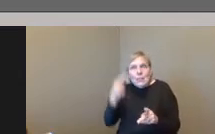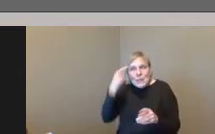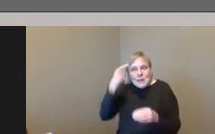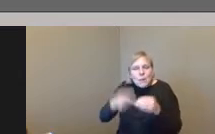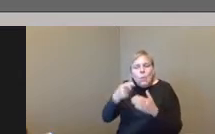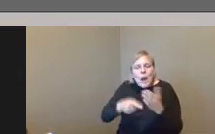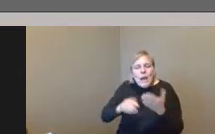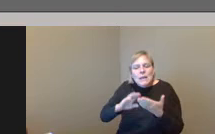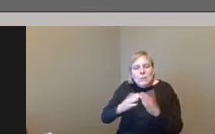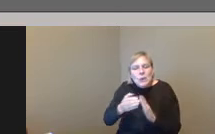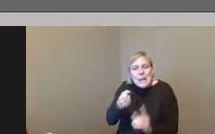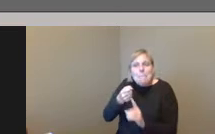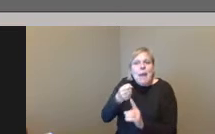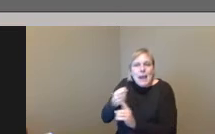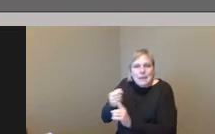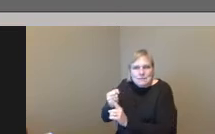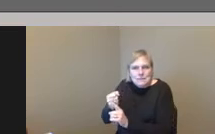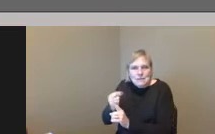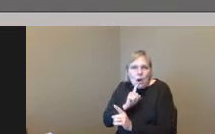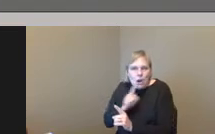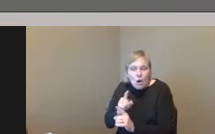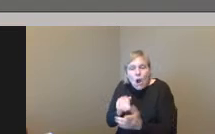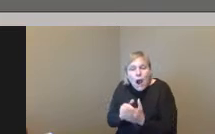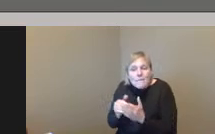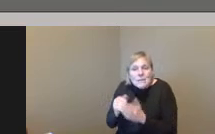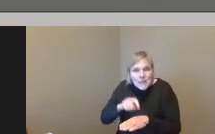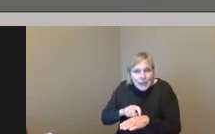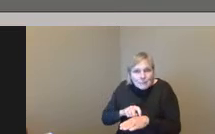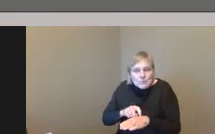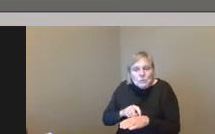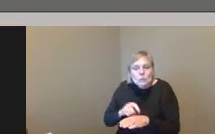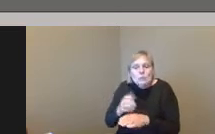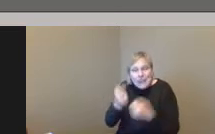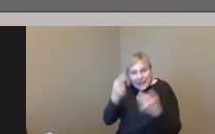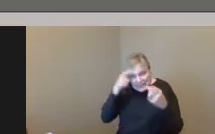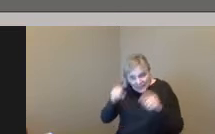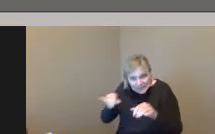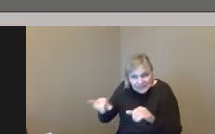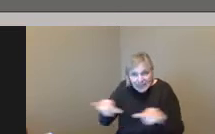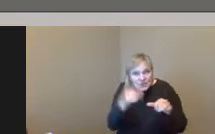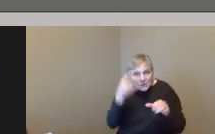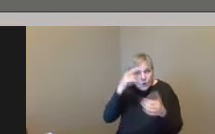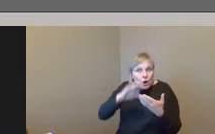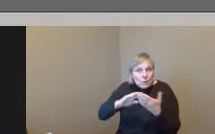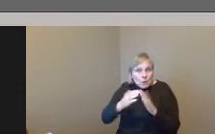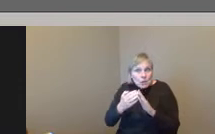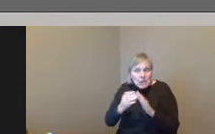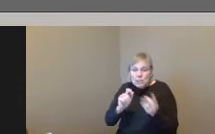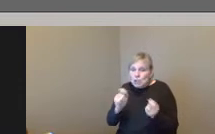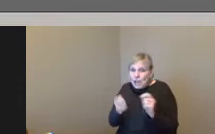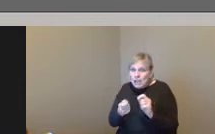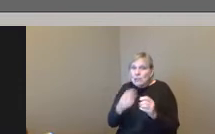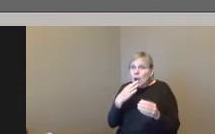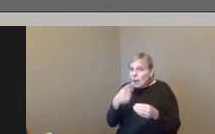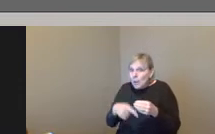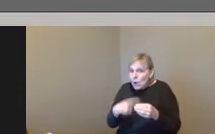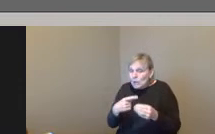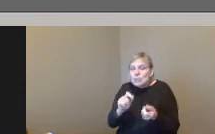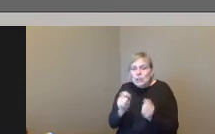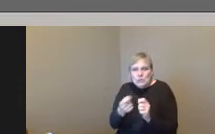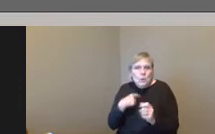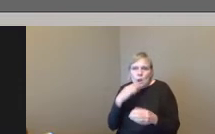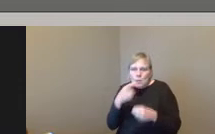what the community impacts are. And oftentimes to get consensus for a community change, to talk about changes,